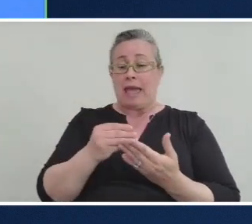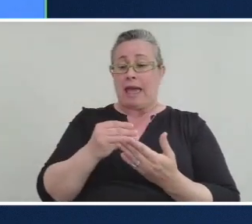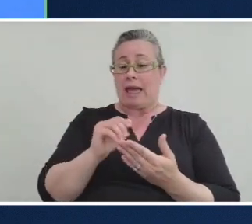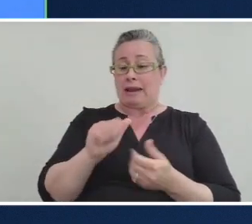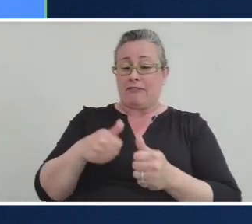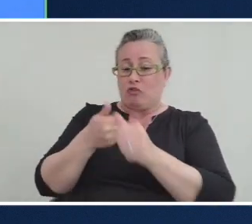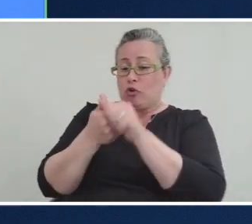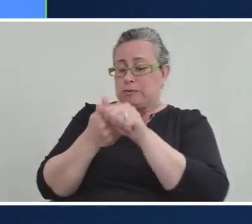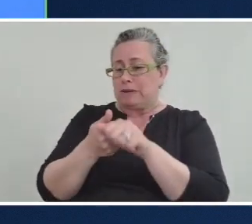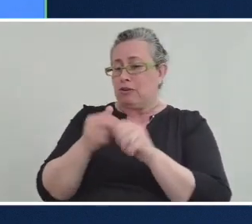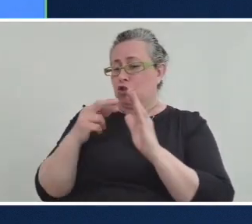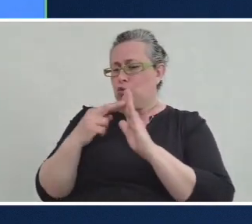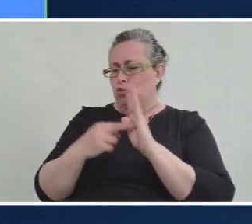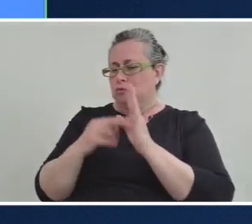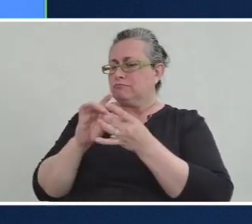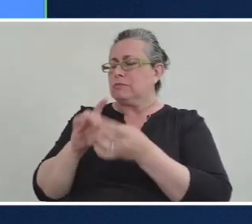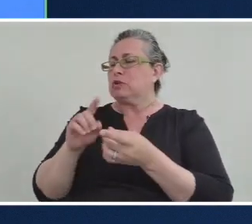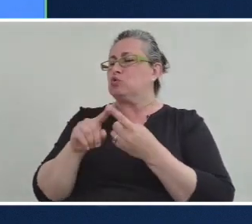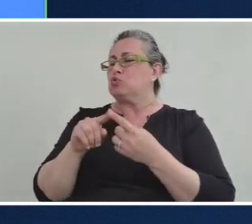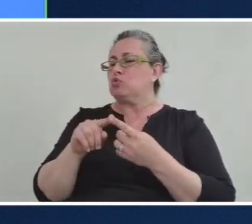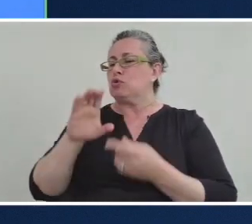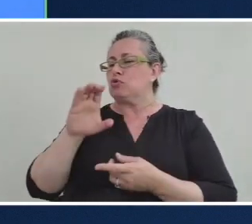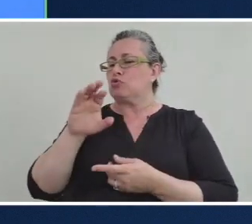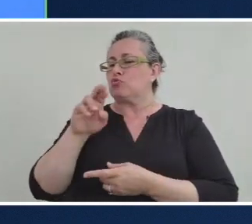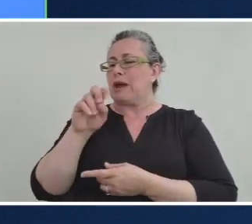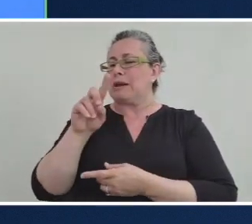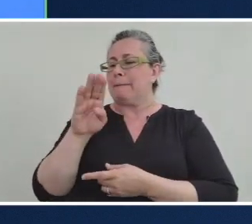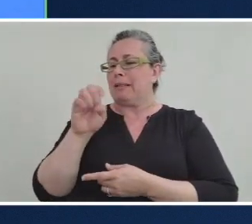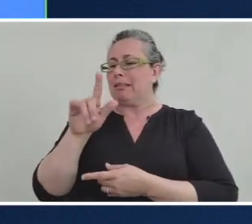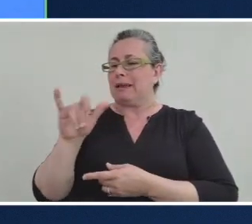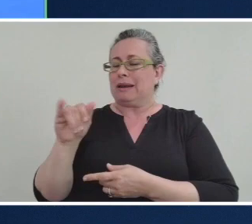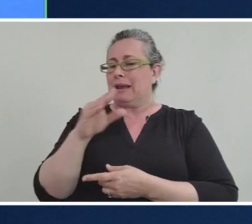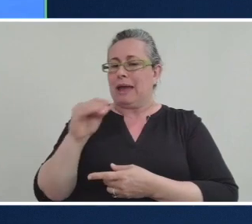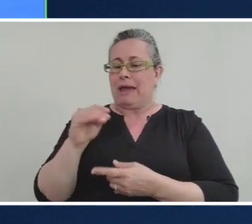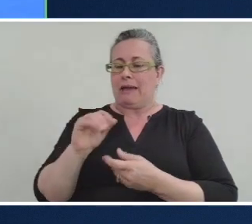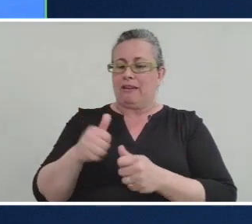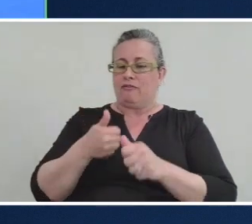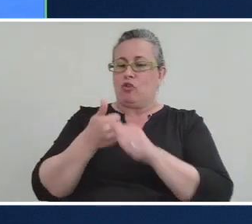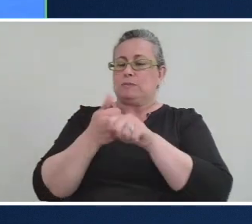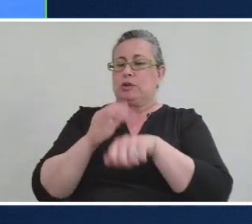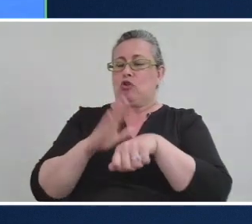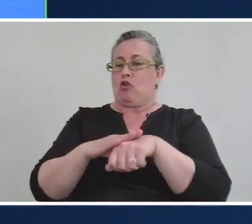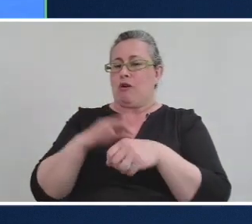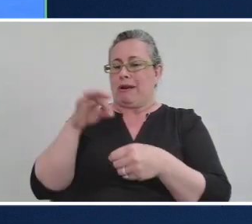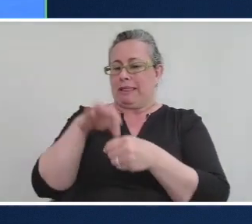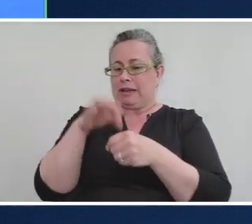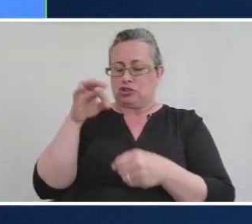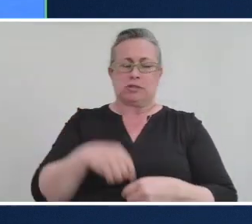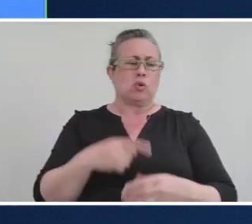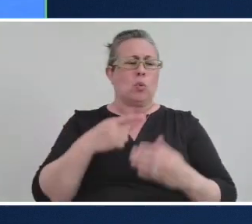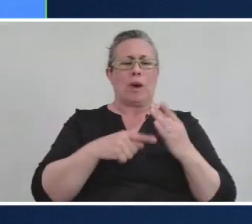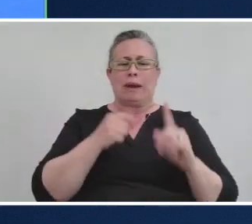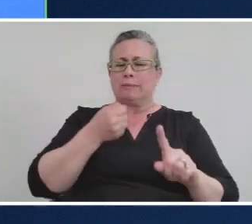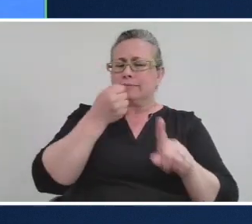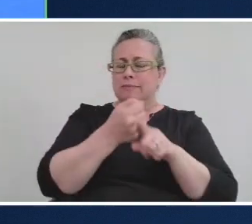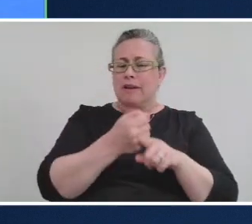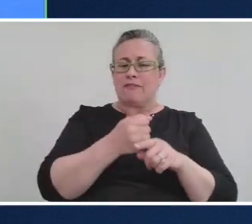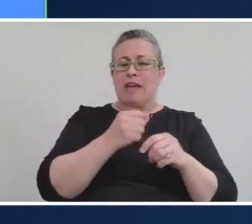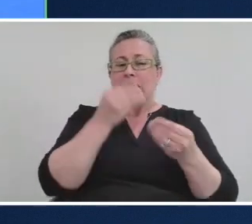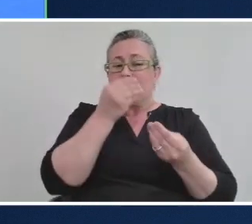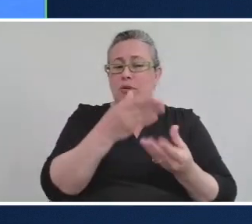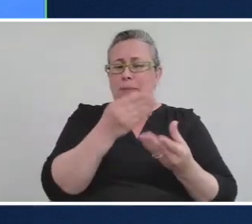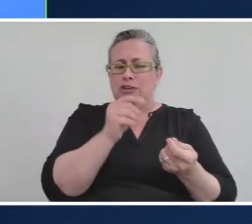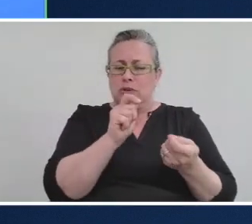the credibility and competitiveness of elections? What is the impact of information manipulation on